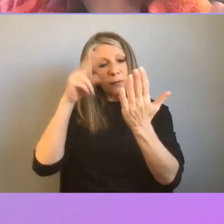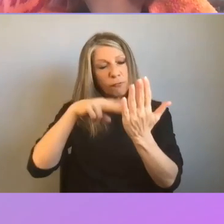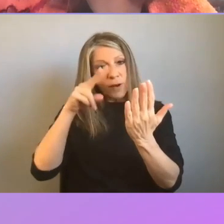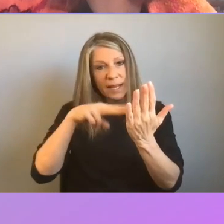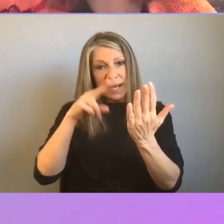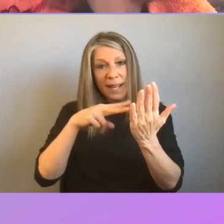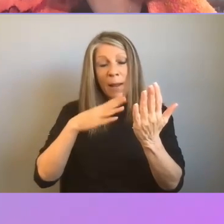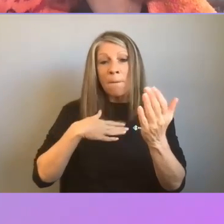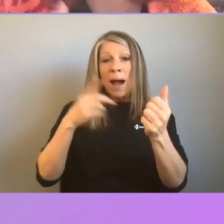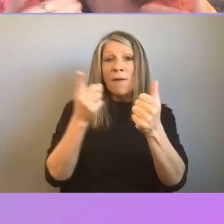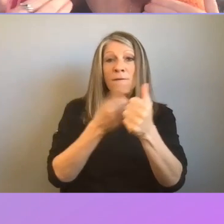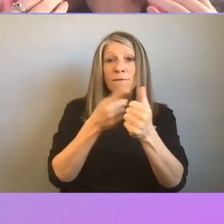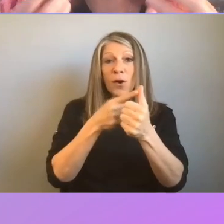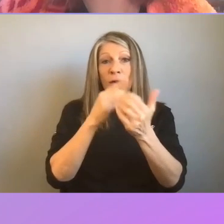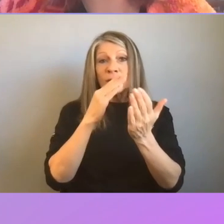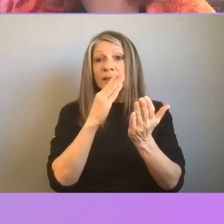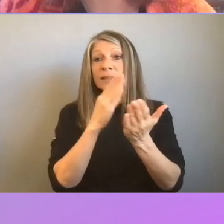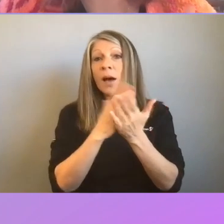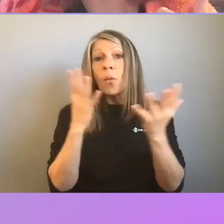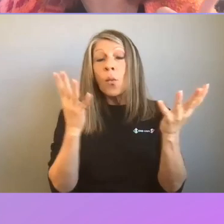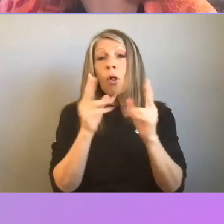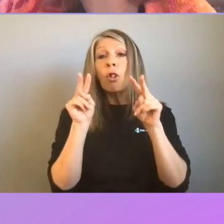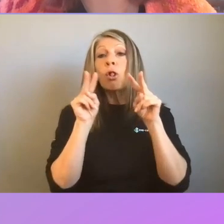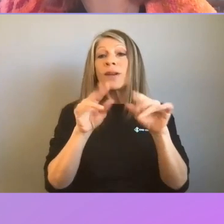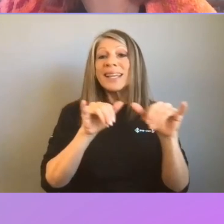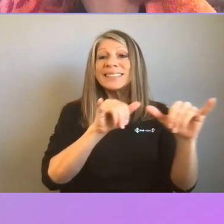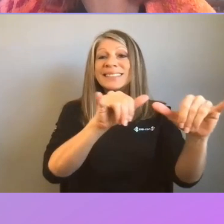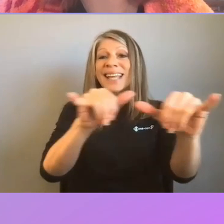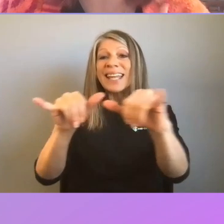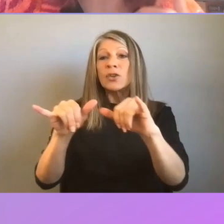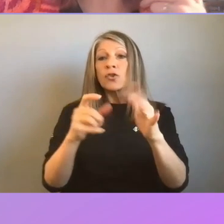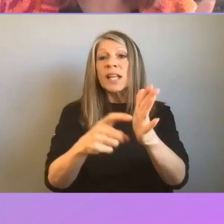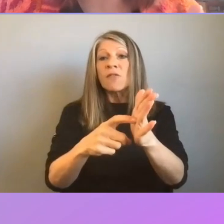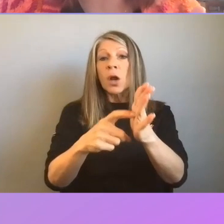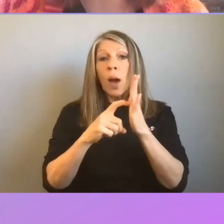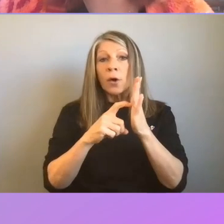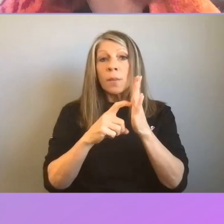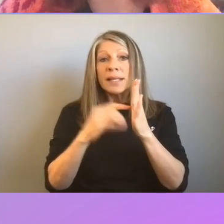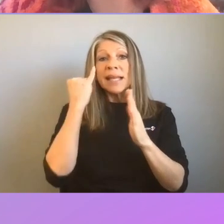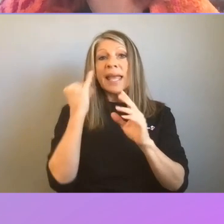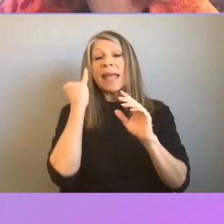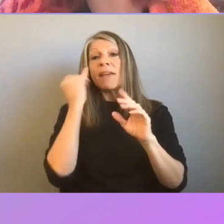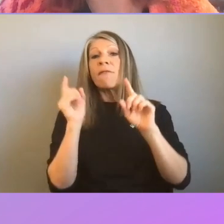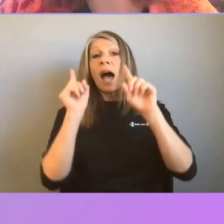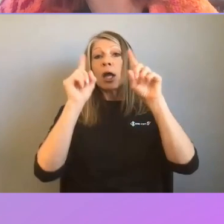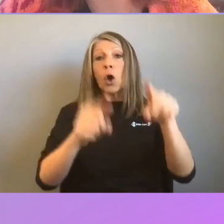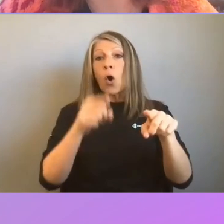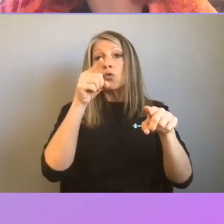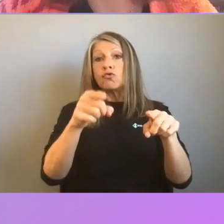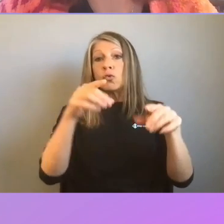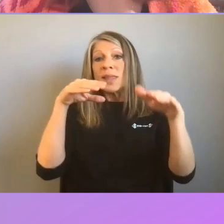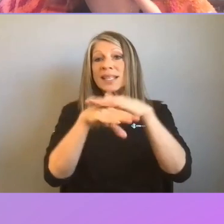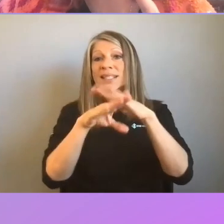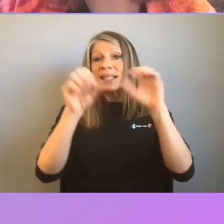my first stop was, of course, looking at standards and requirements. So if I go to the Web Content Accessibility